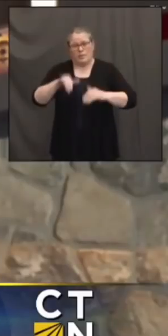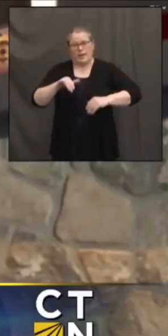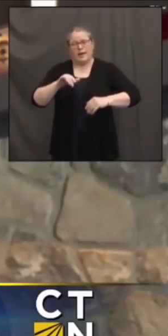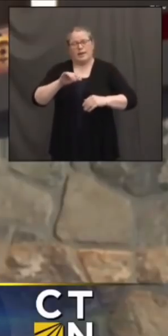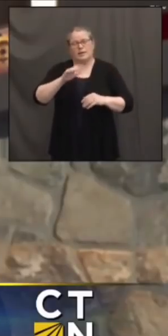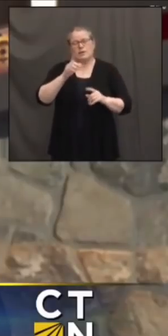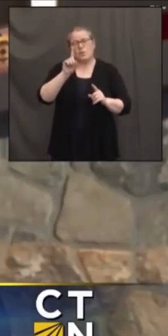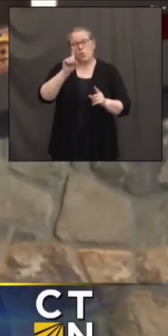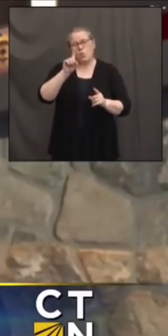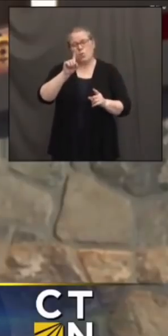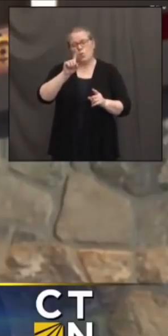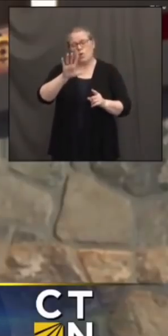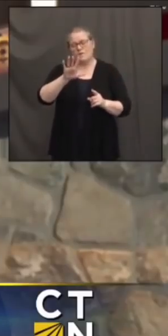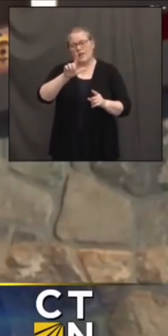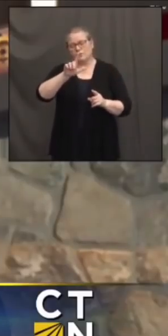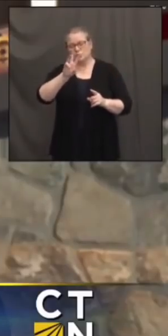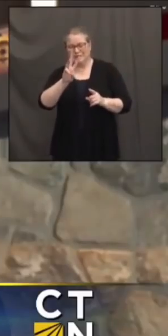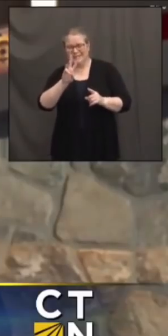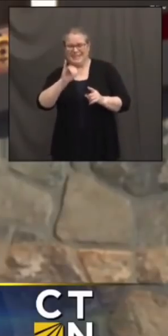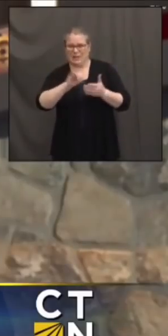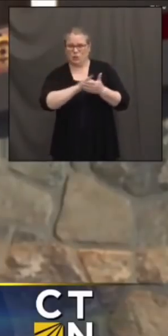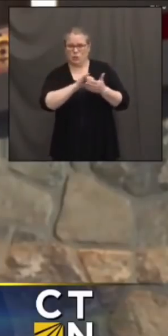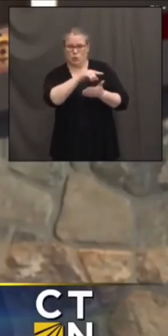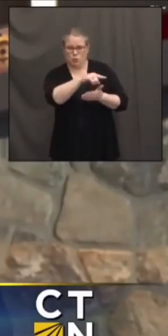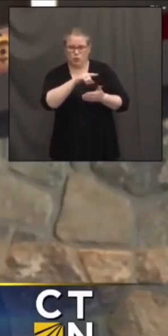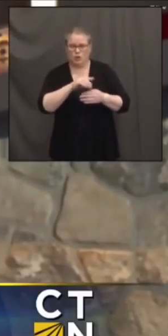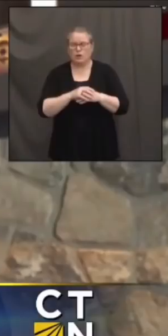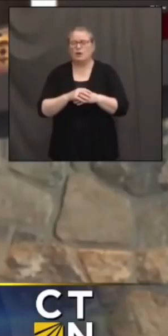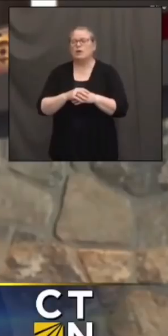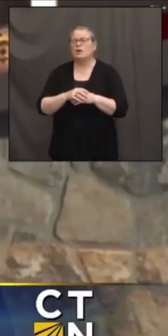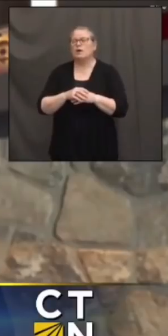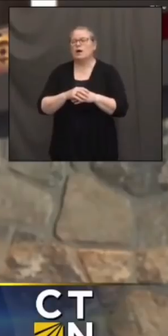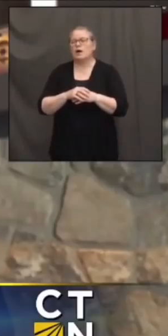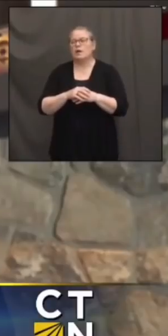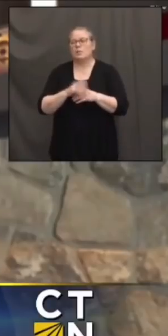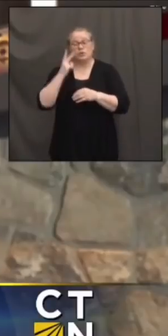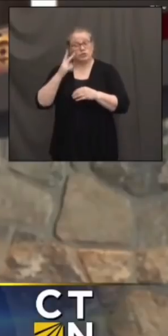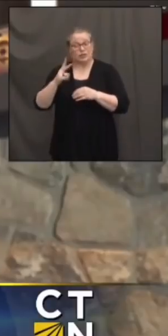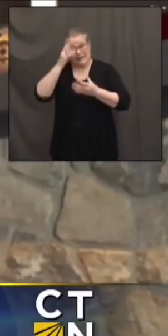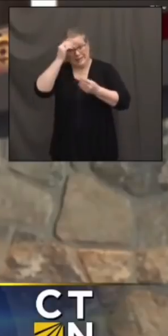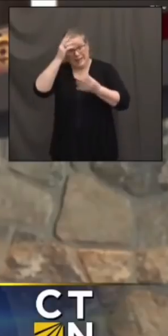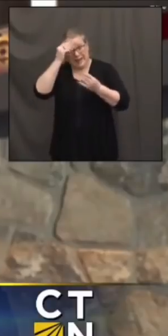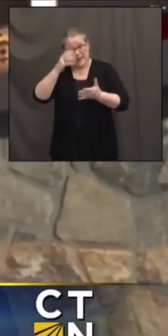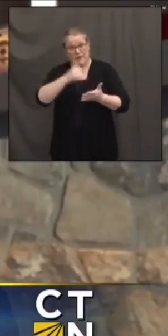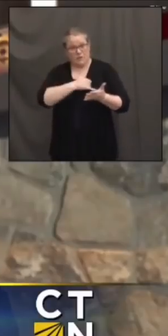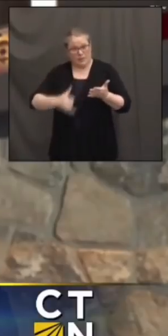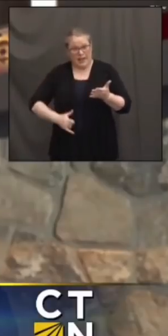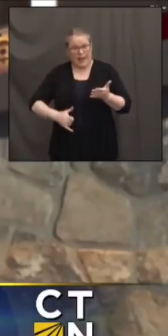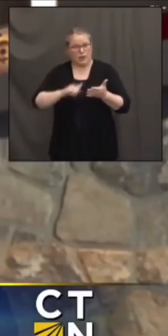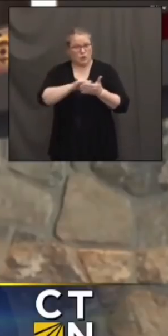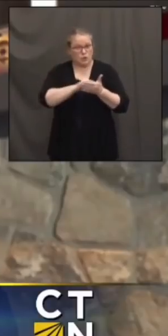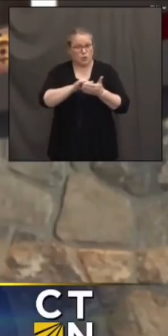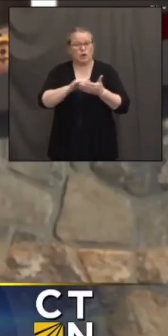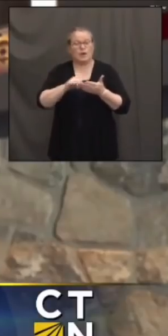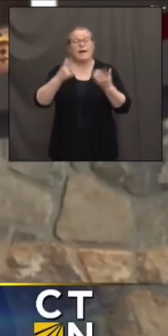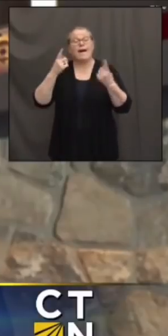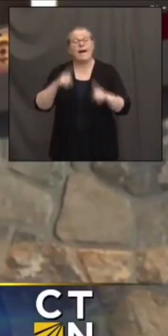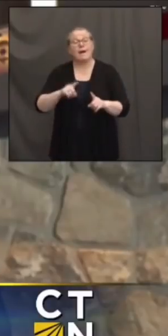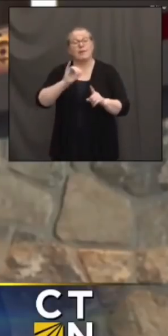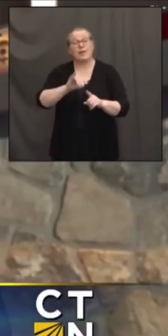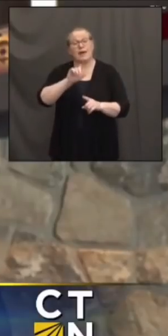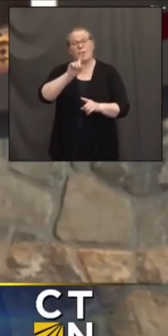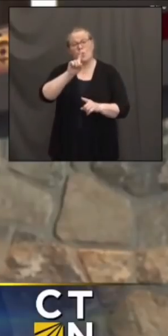What you're seeing, at least in the New York data, and you see it out of Nate's group at Yale as well, is 1526 seems to be outcompeting